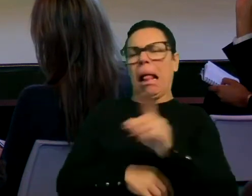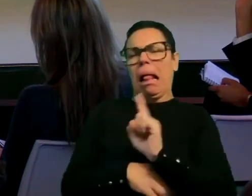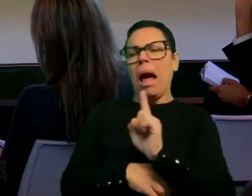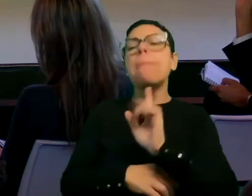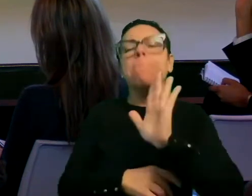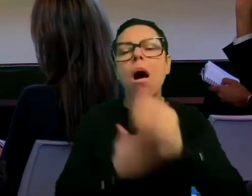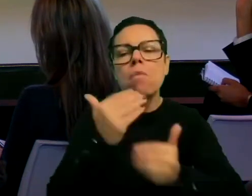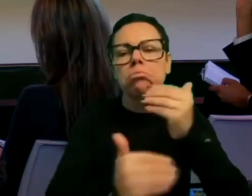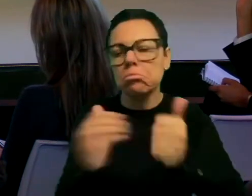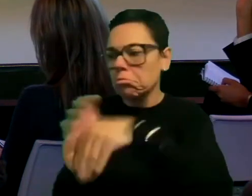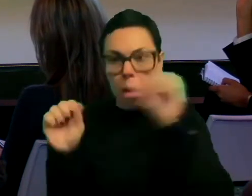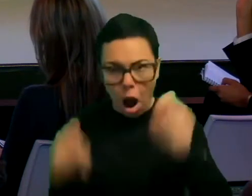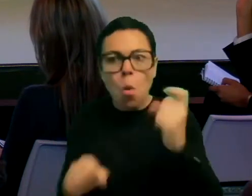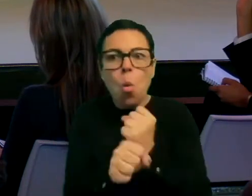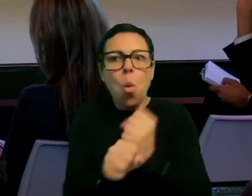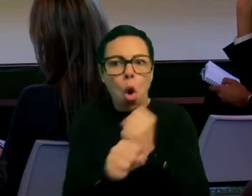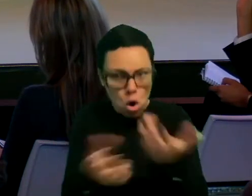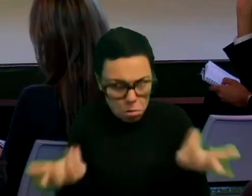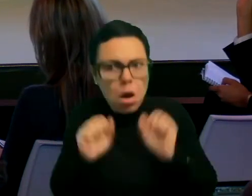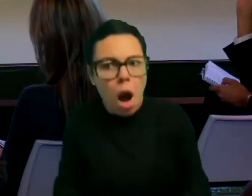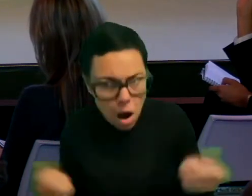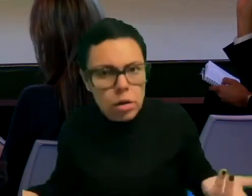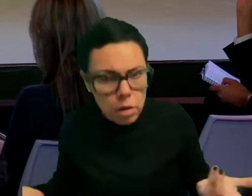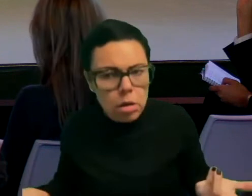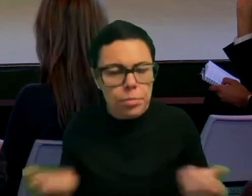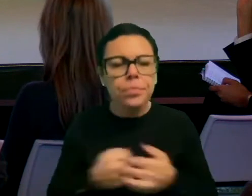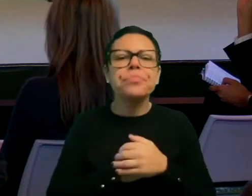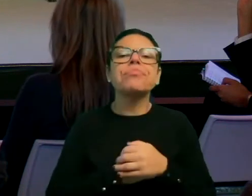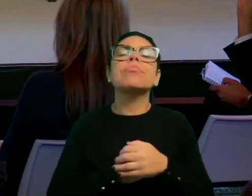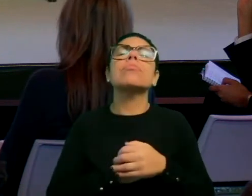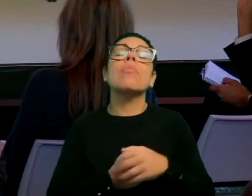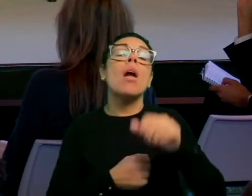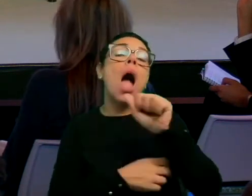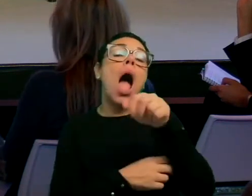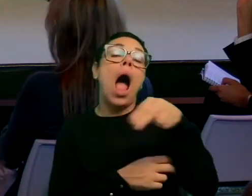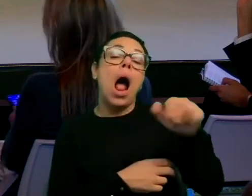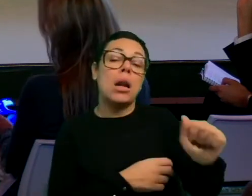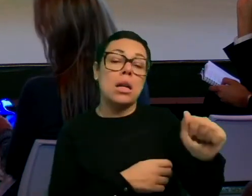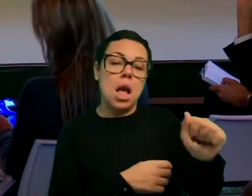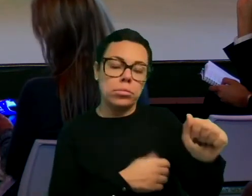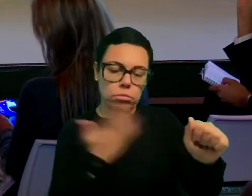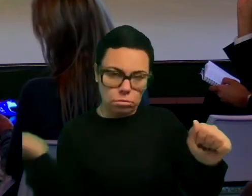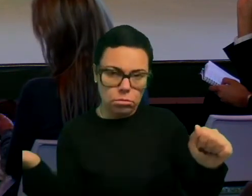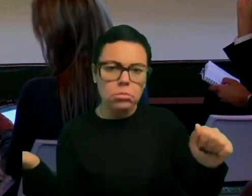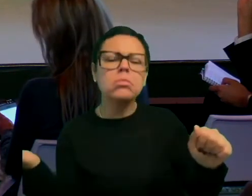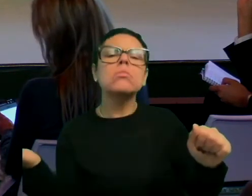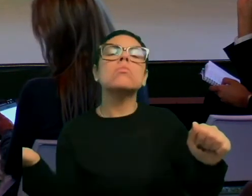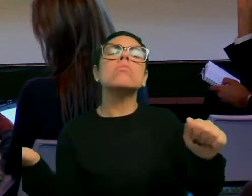at DG GROW at European Commission. Yeah, I think it's on. You're in charge of the Commission's policy on sustainable public